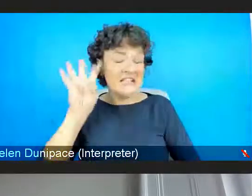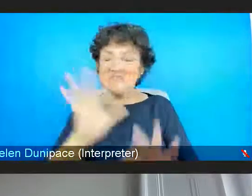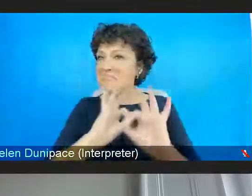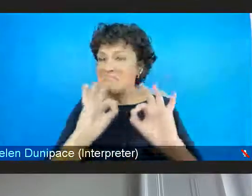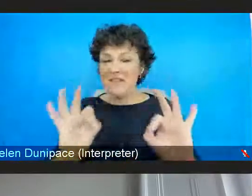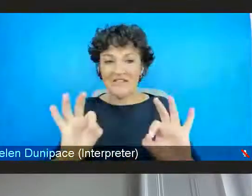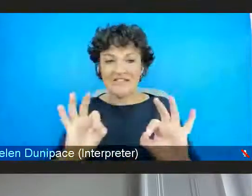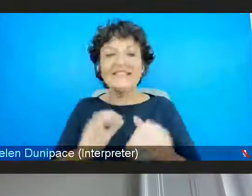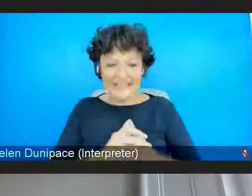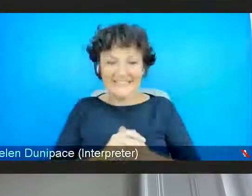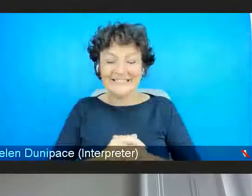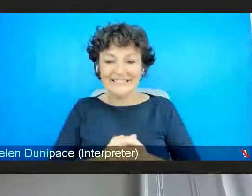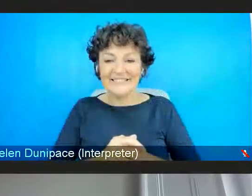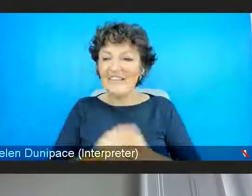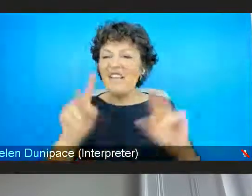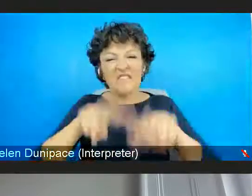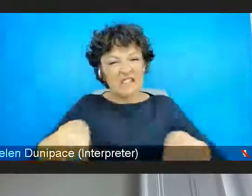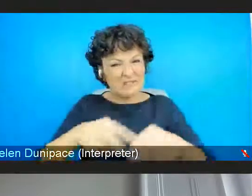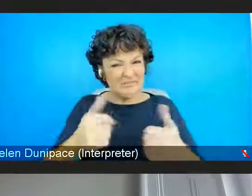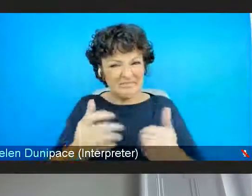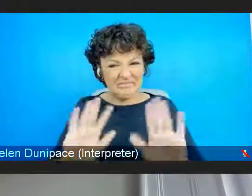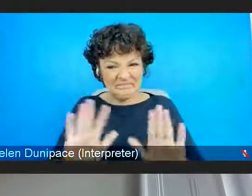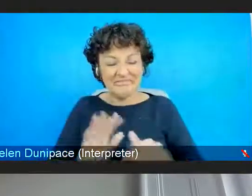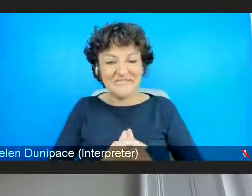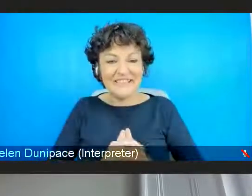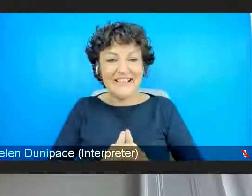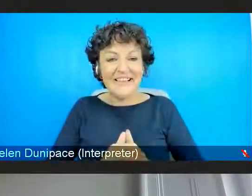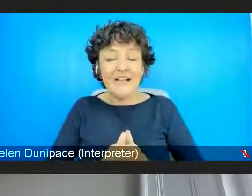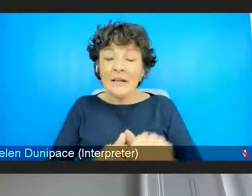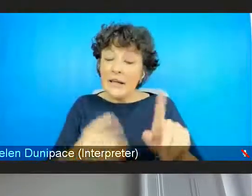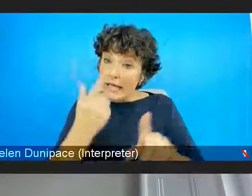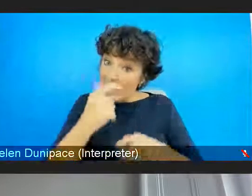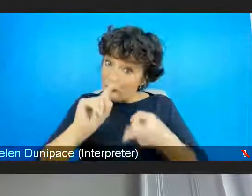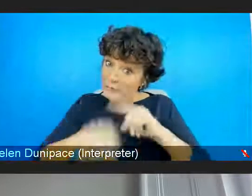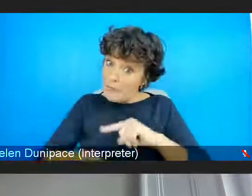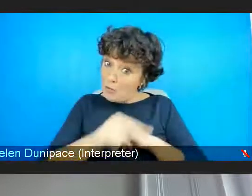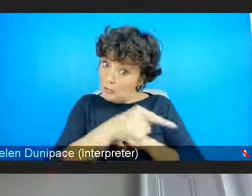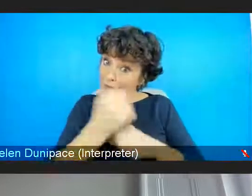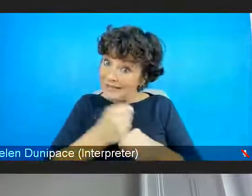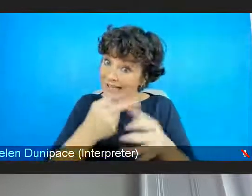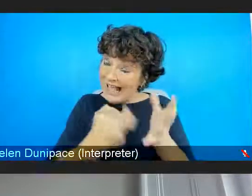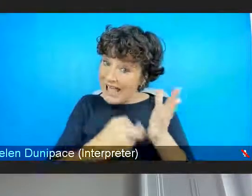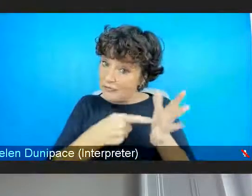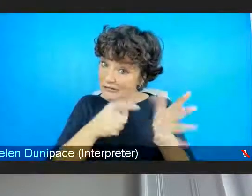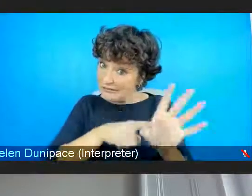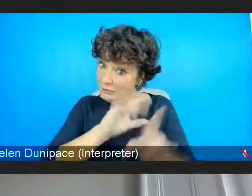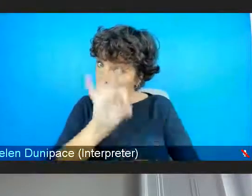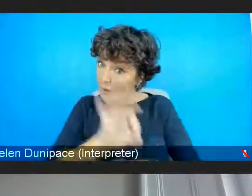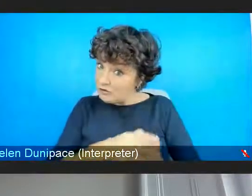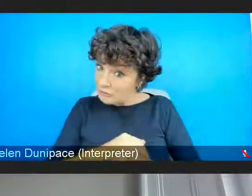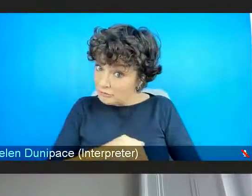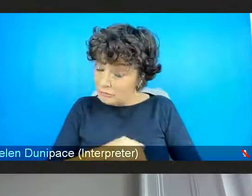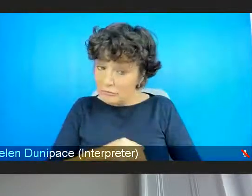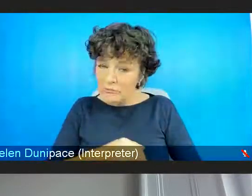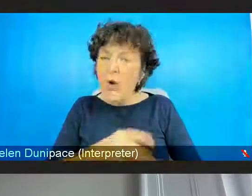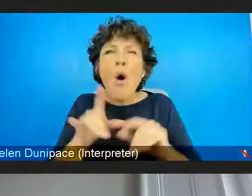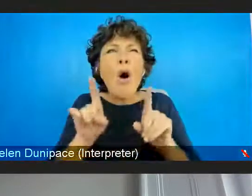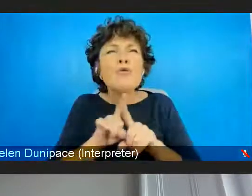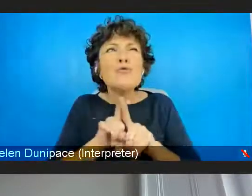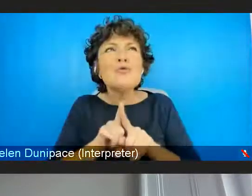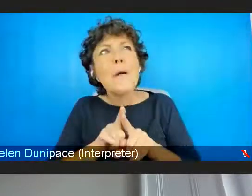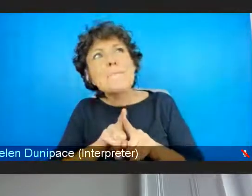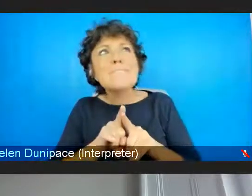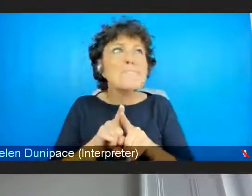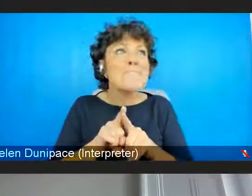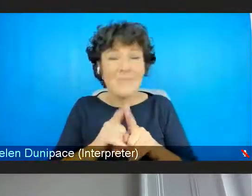Can you hear me? I was going to ask if you could respond. Yes, I can hear you. If you could respond to Gary's question, and maybe also, we are still